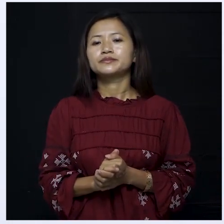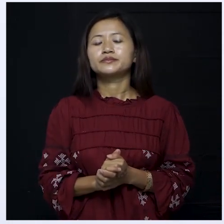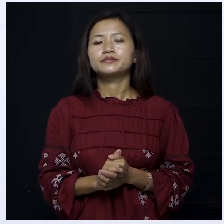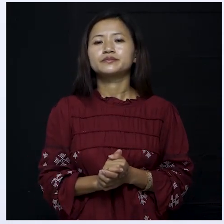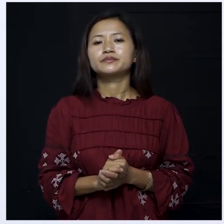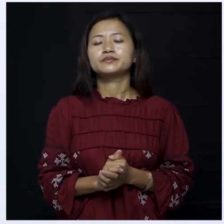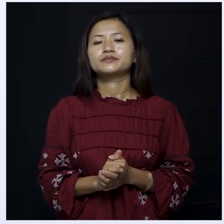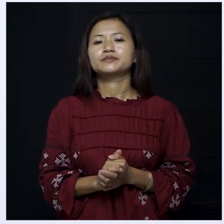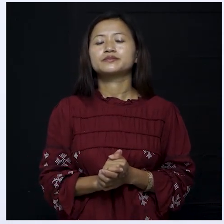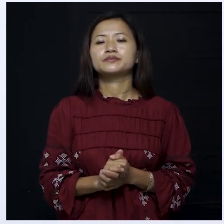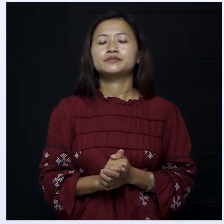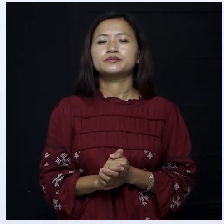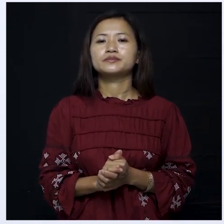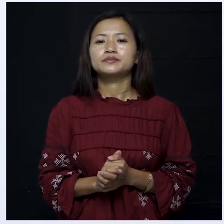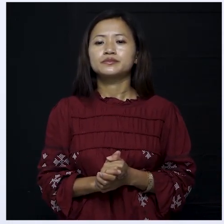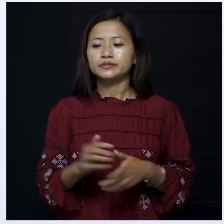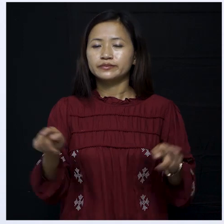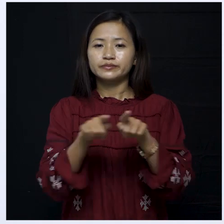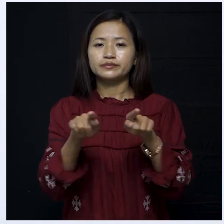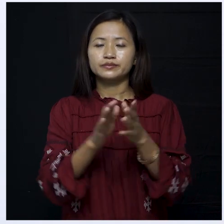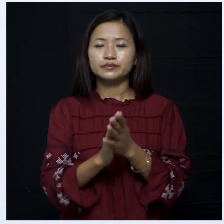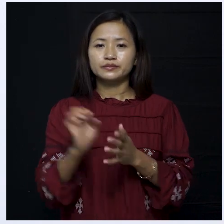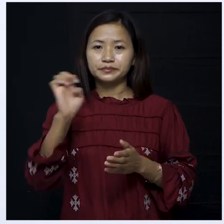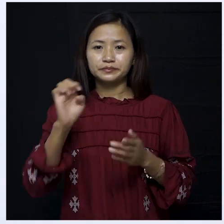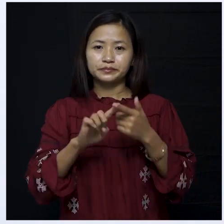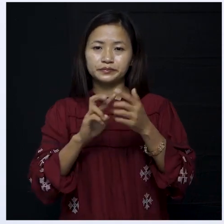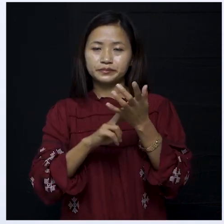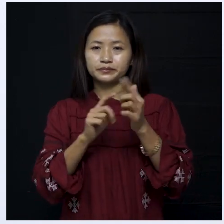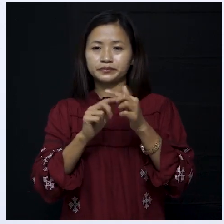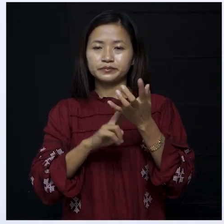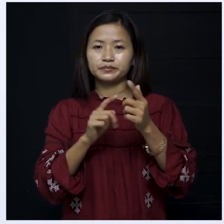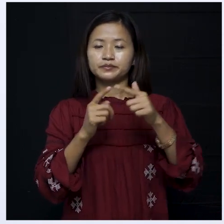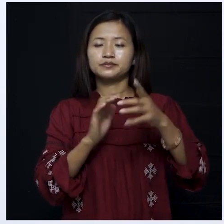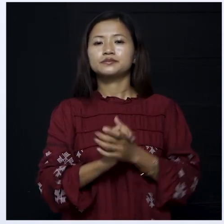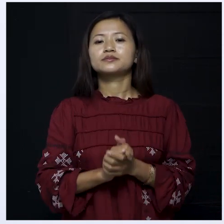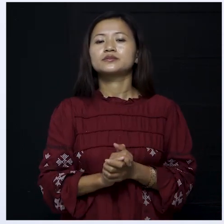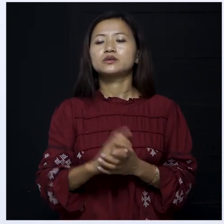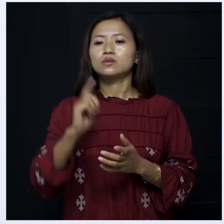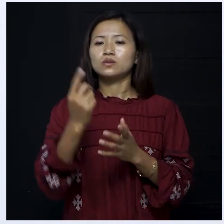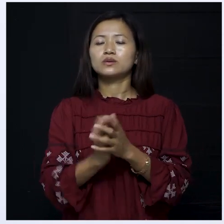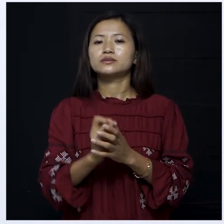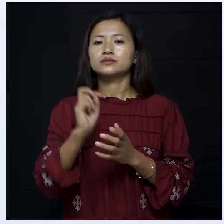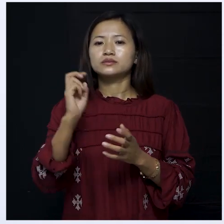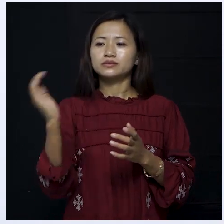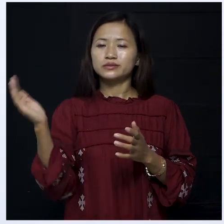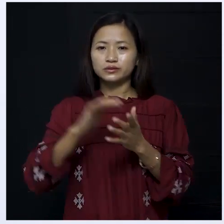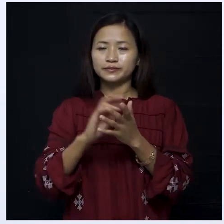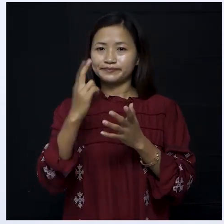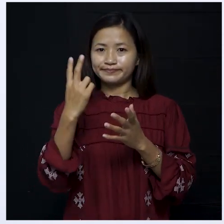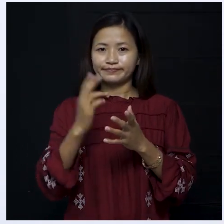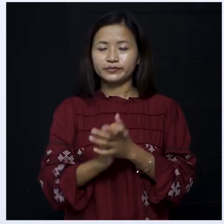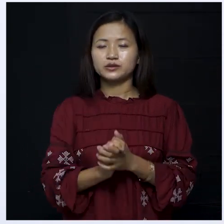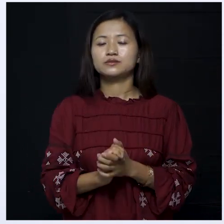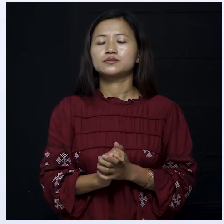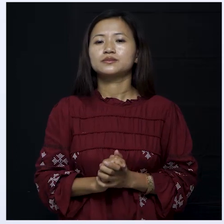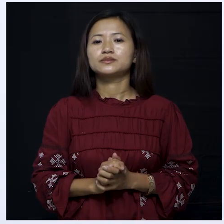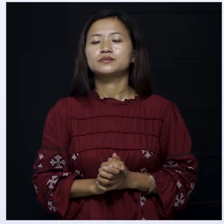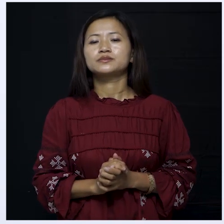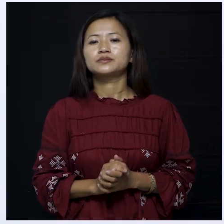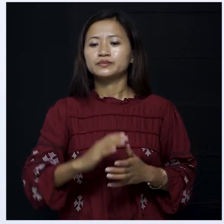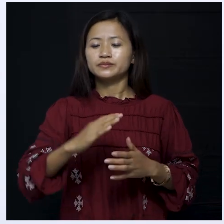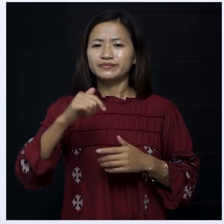So in this case here, we have the same event, number of events, that is 1, called 2. In the